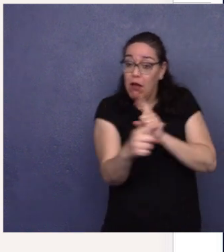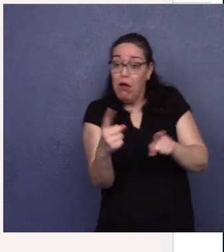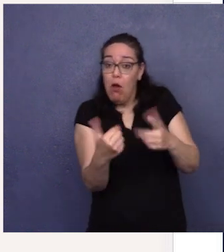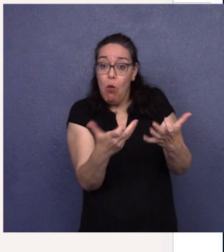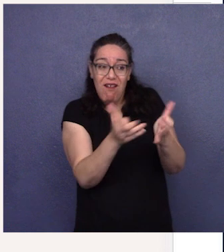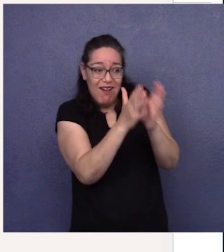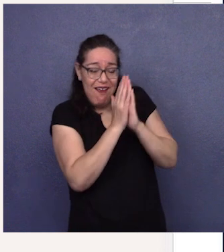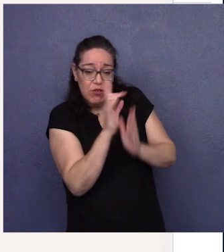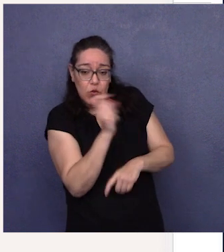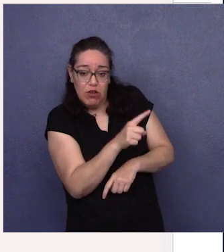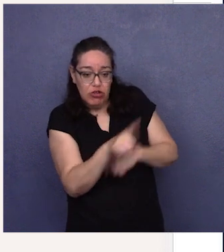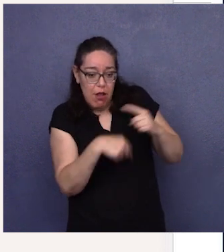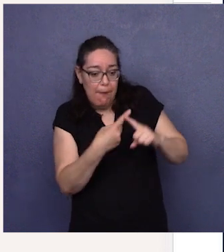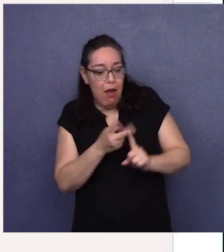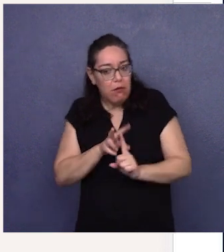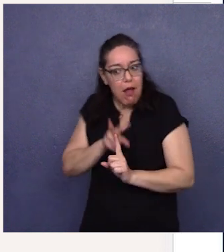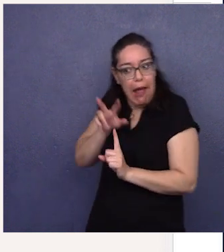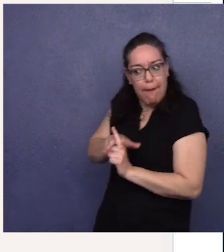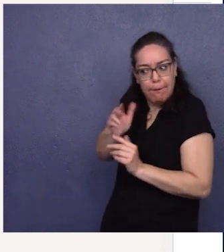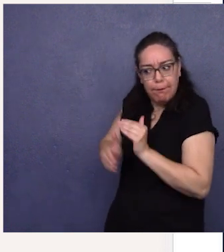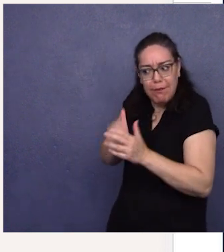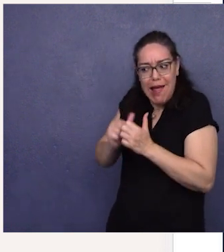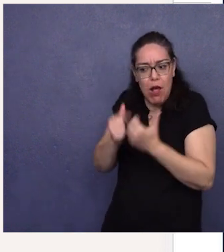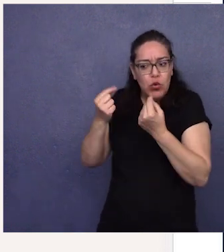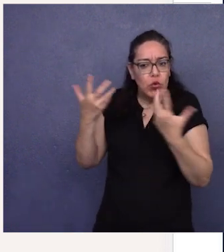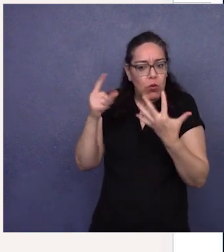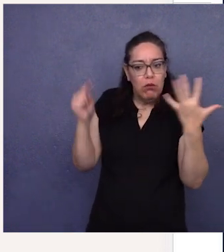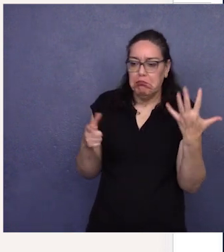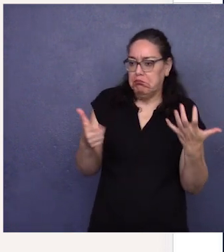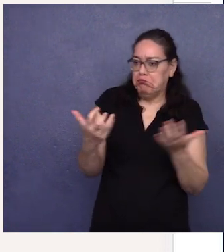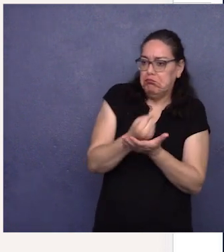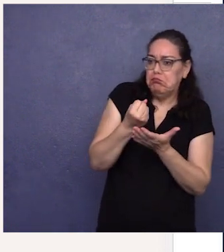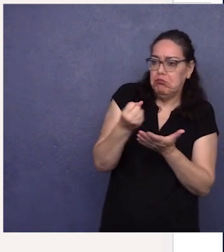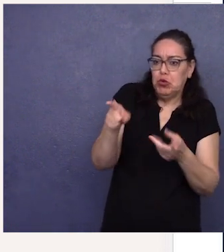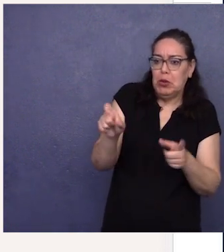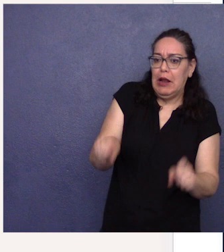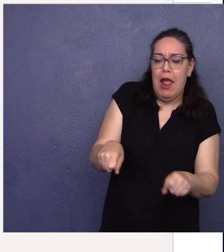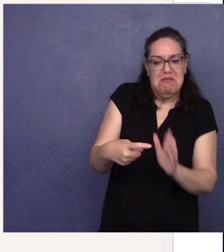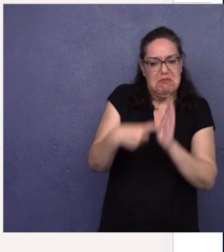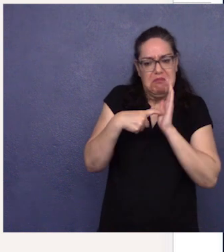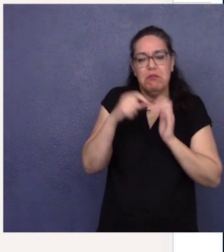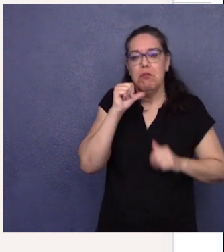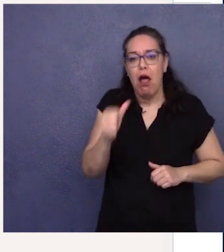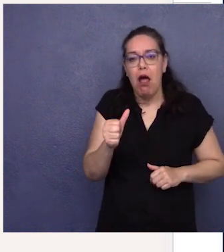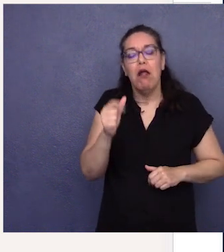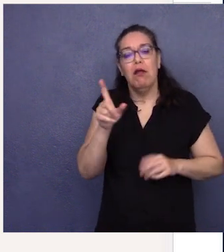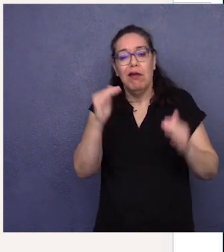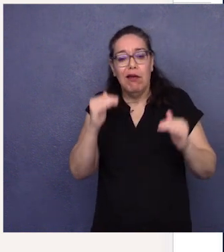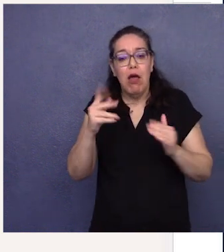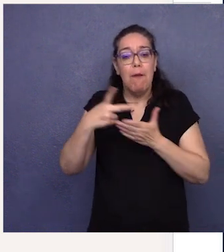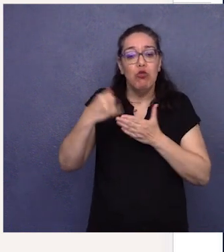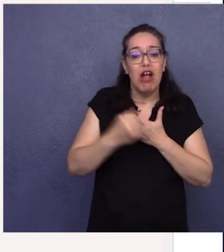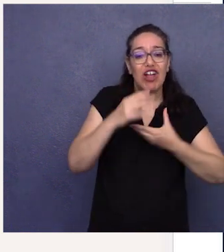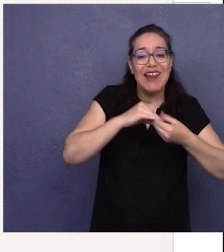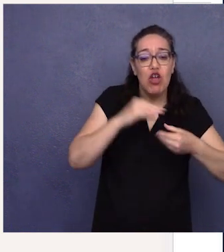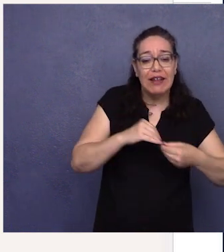you might have about the application process. Okay. So the project narrative, budgeting, working